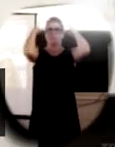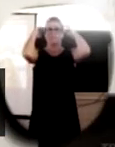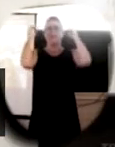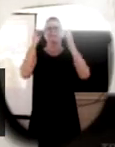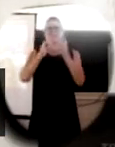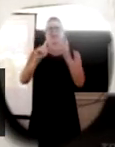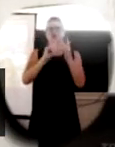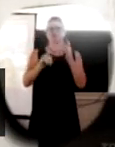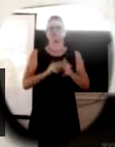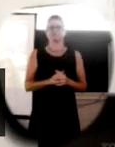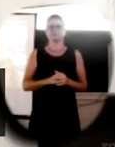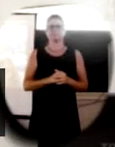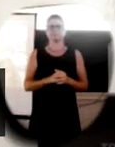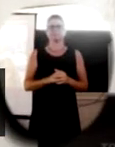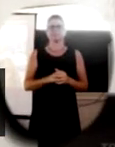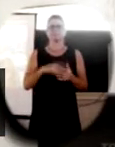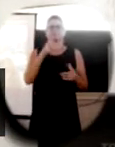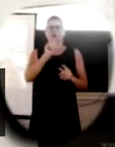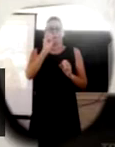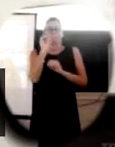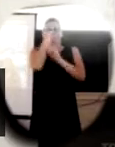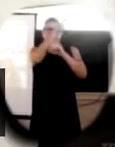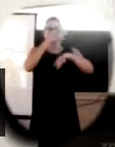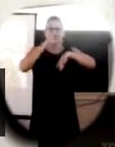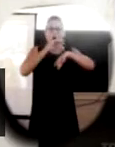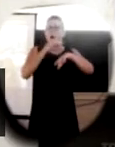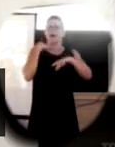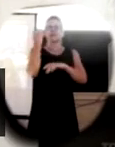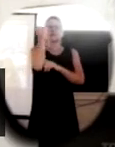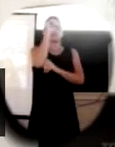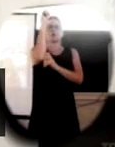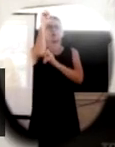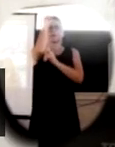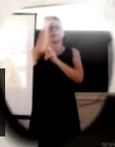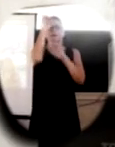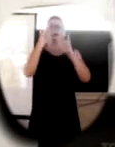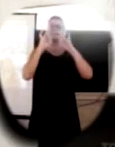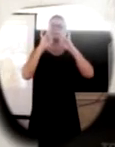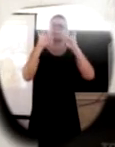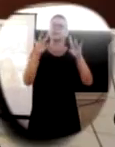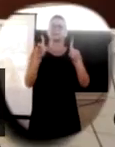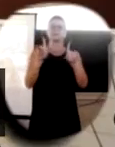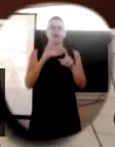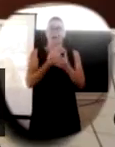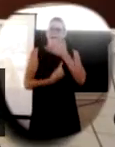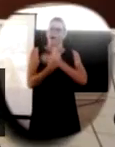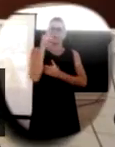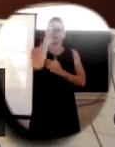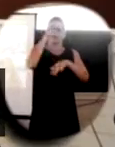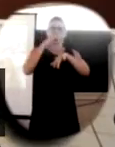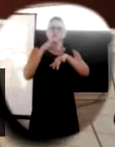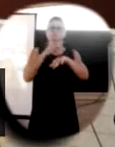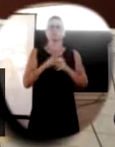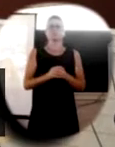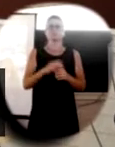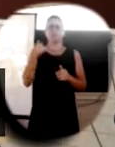Those first few days of hospitalisation are still as vivid in my mind as if they were yesterday. As a mother, I